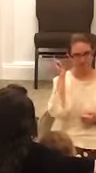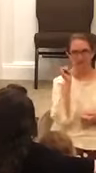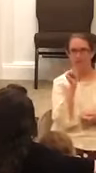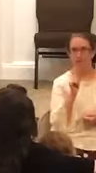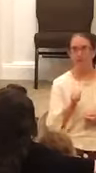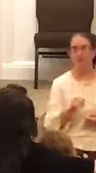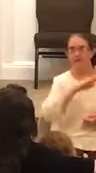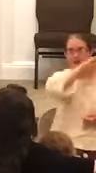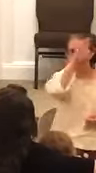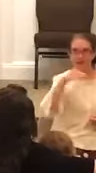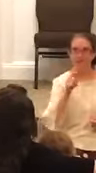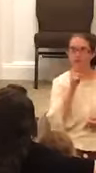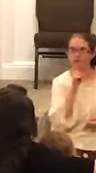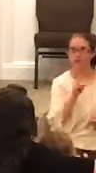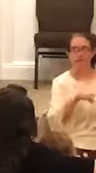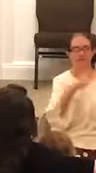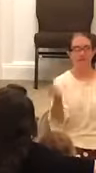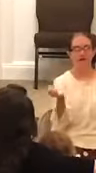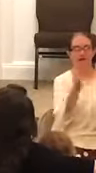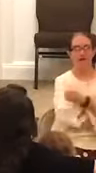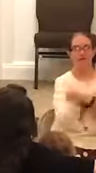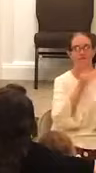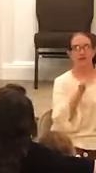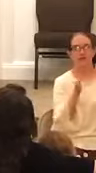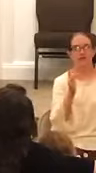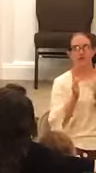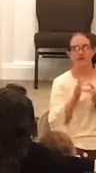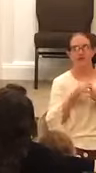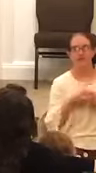They never really fell in love with Jesus.